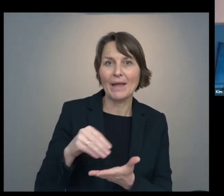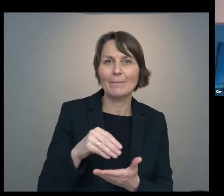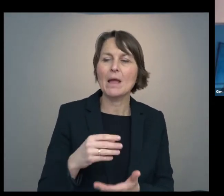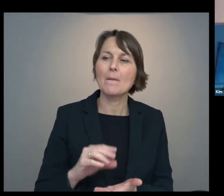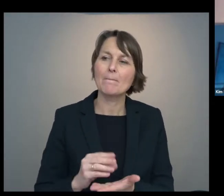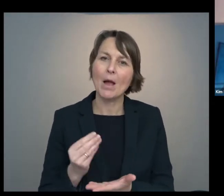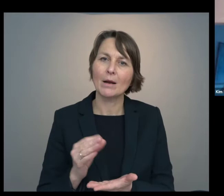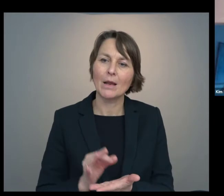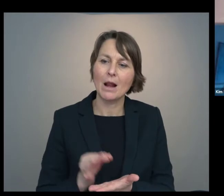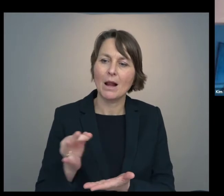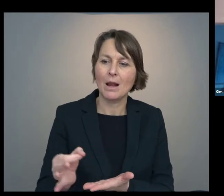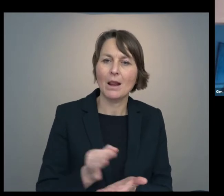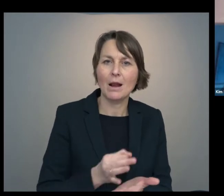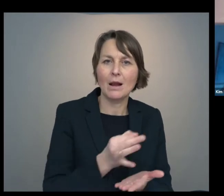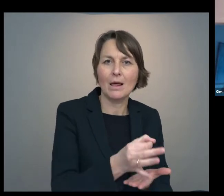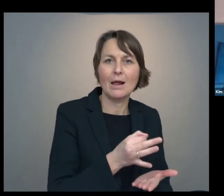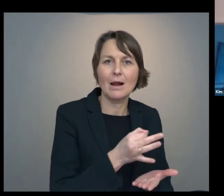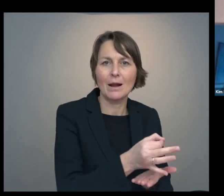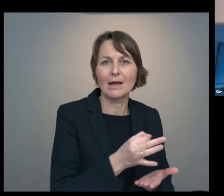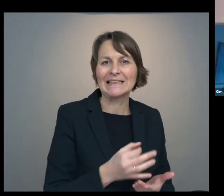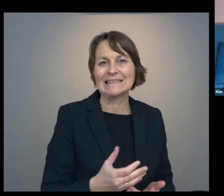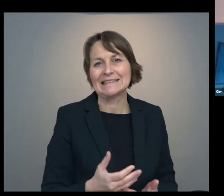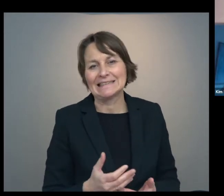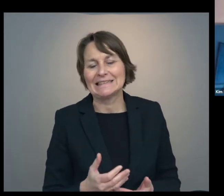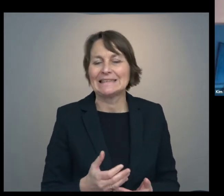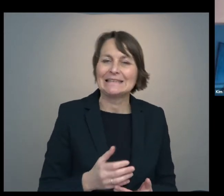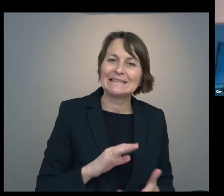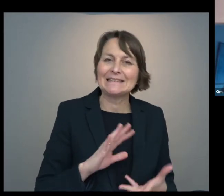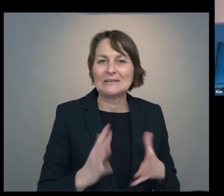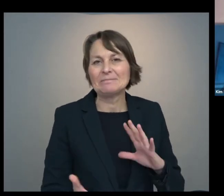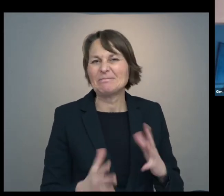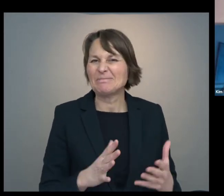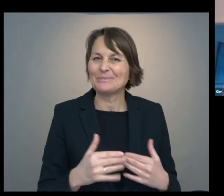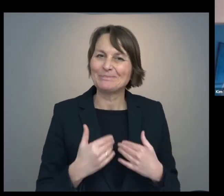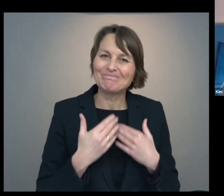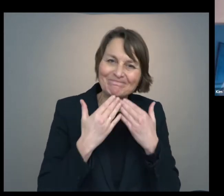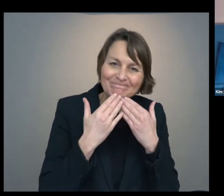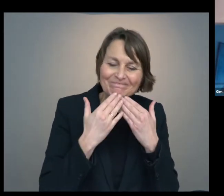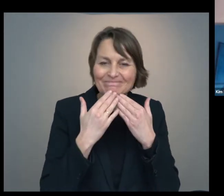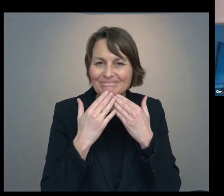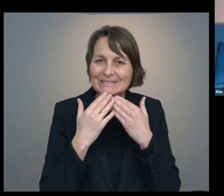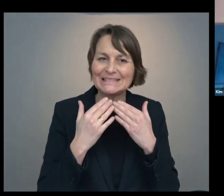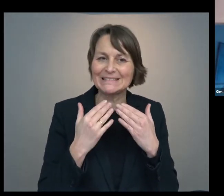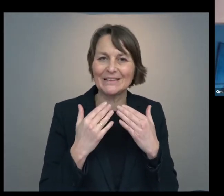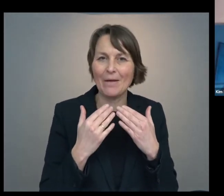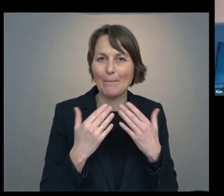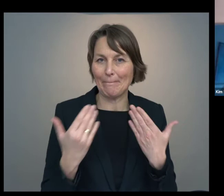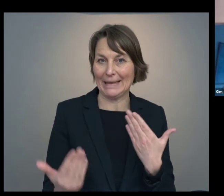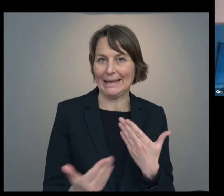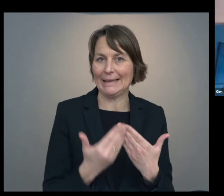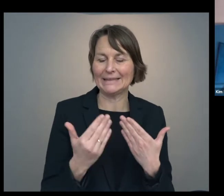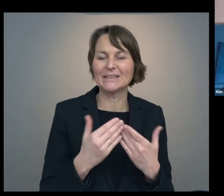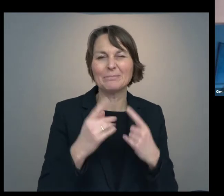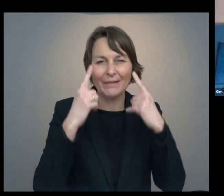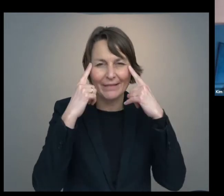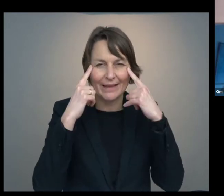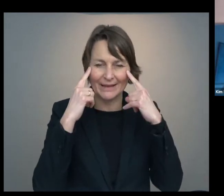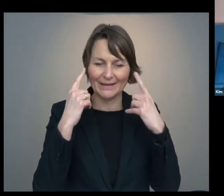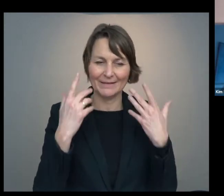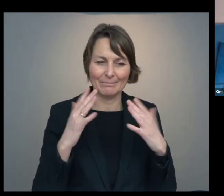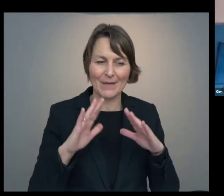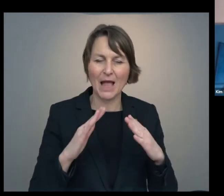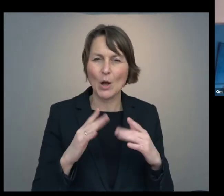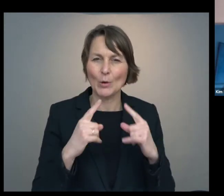monetary compensation. So it's a difficult thing to go